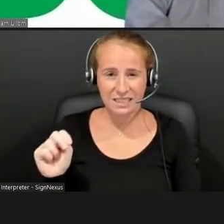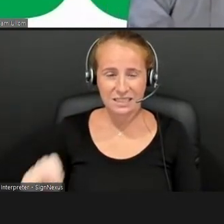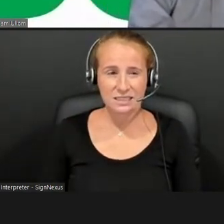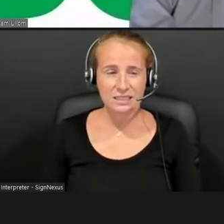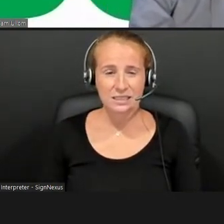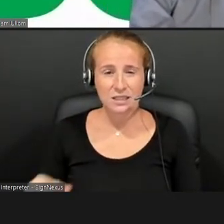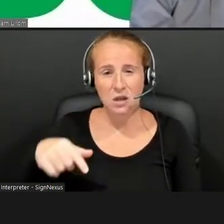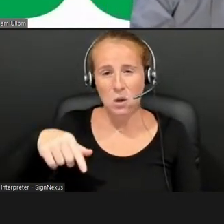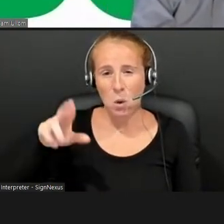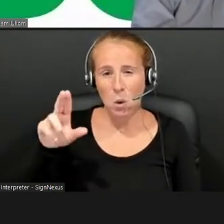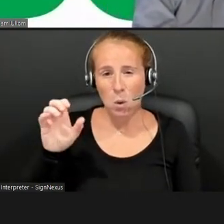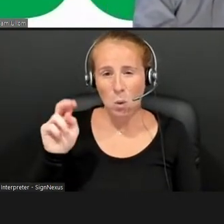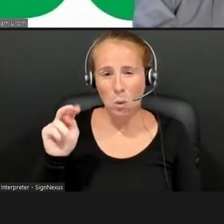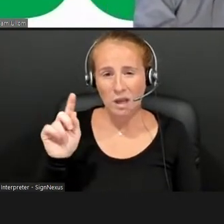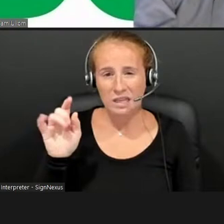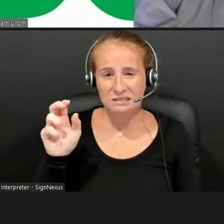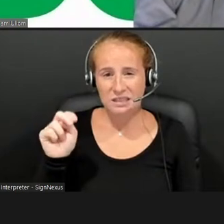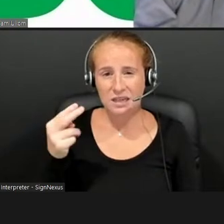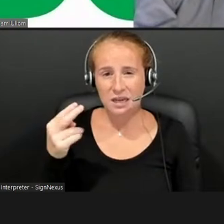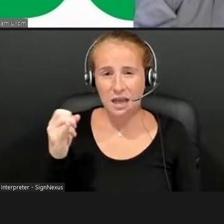Quentin gilbroner